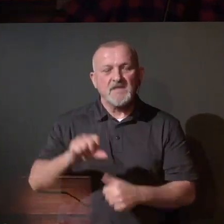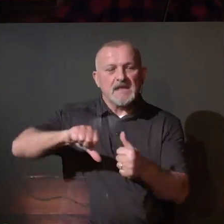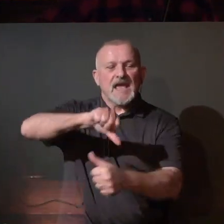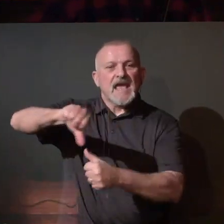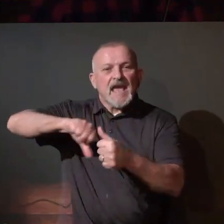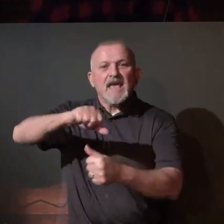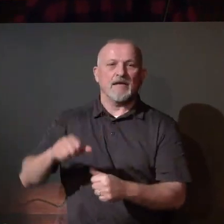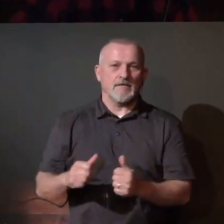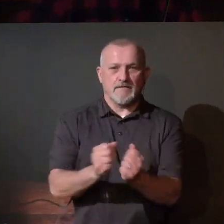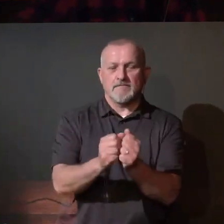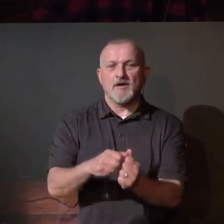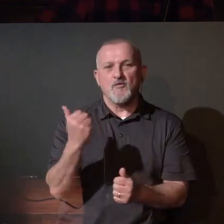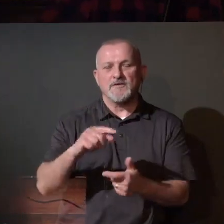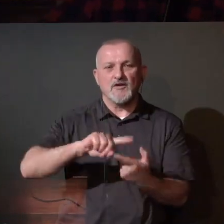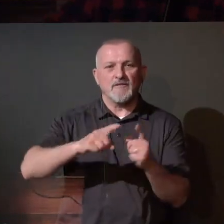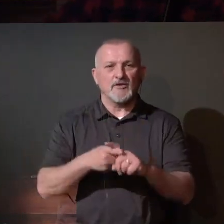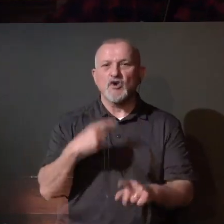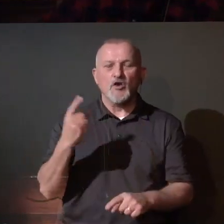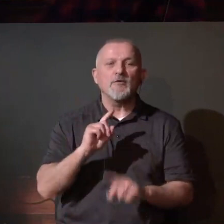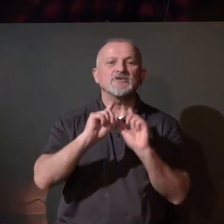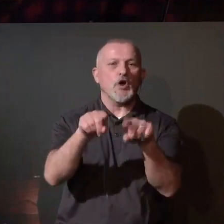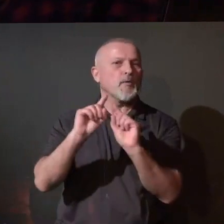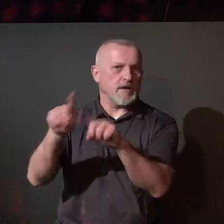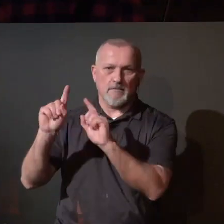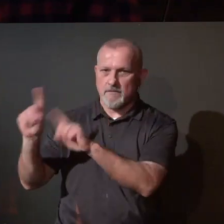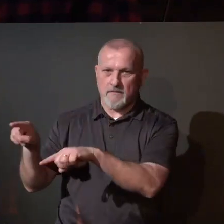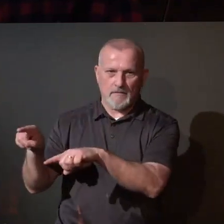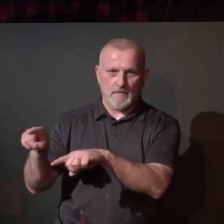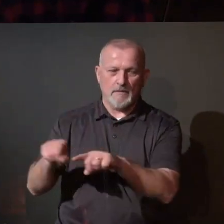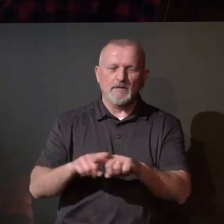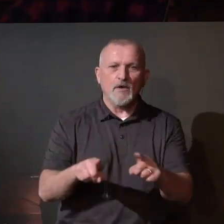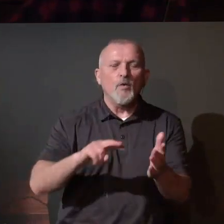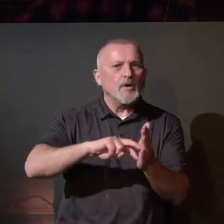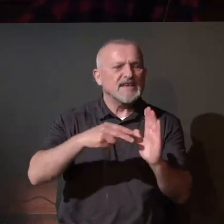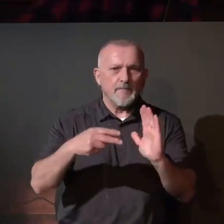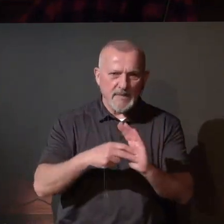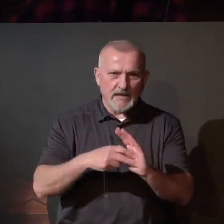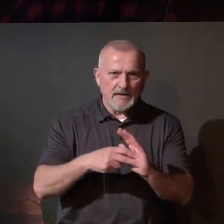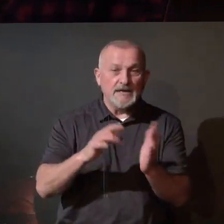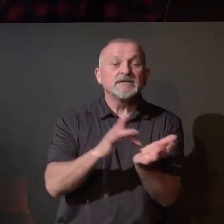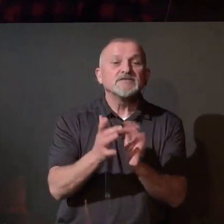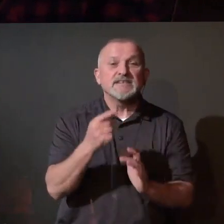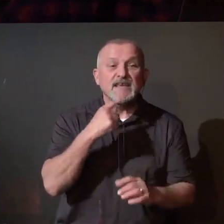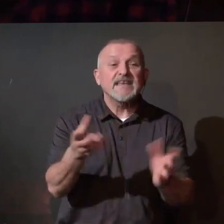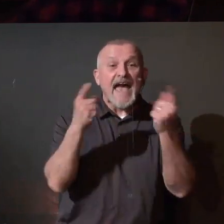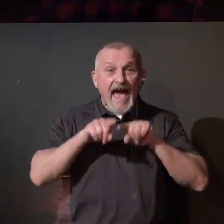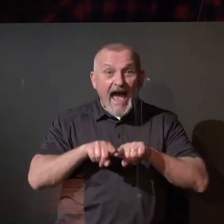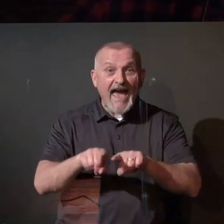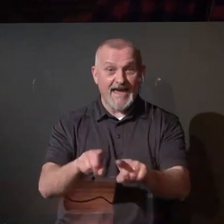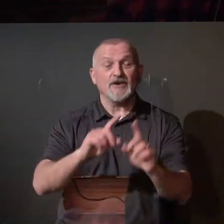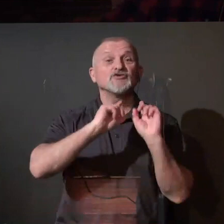going to hang out with friends. You're always going. So what is the implication there? He says, as you are